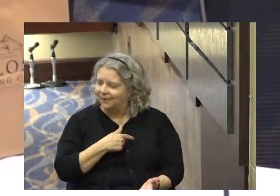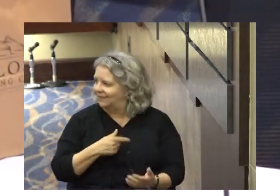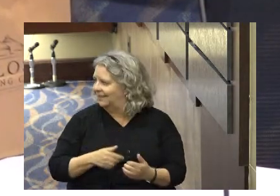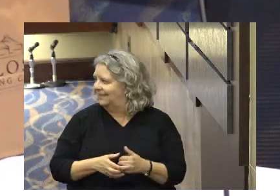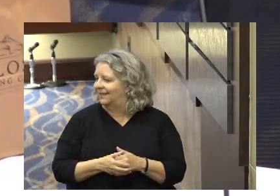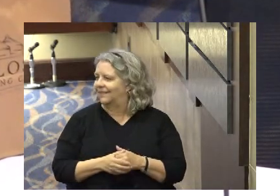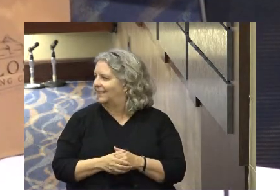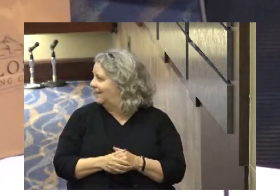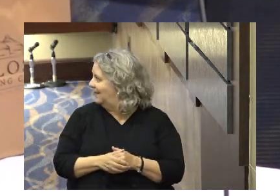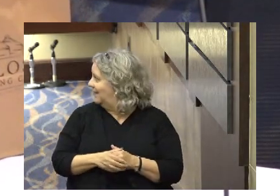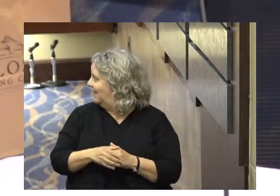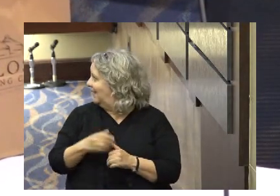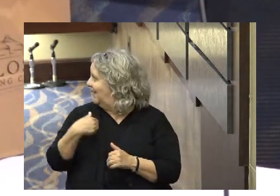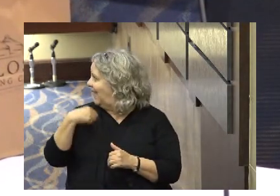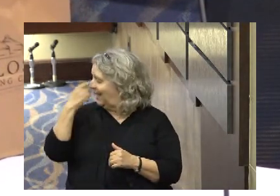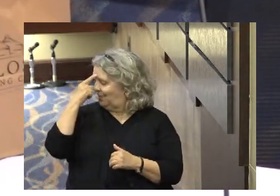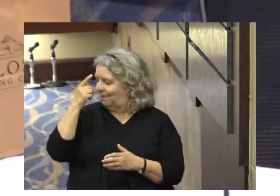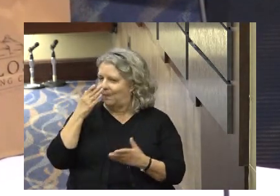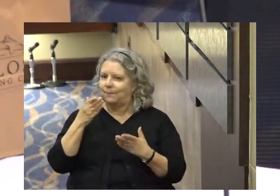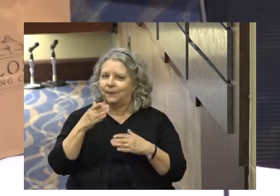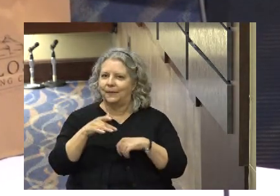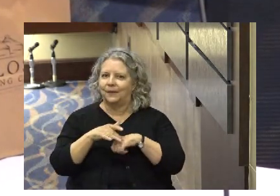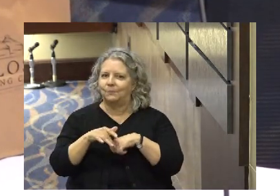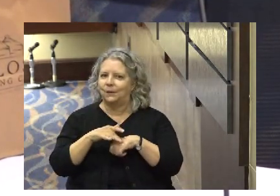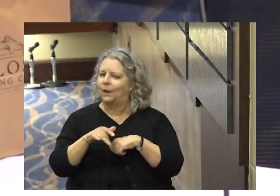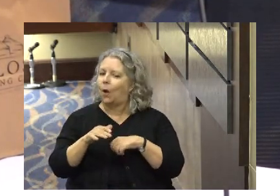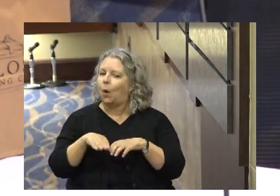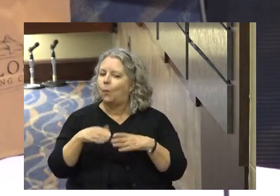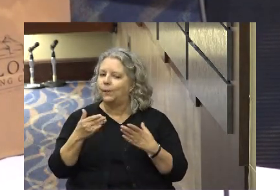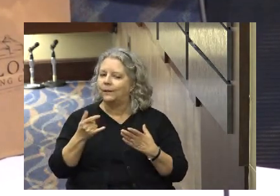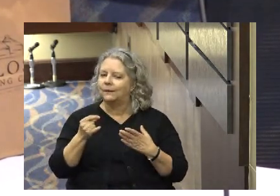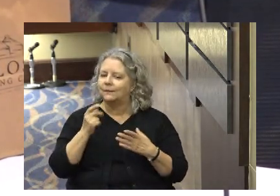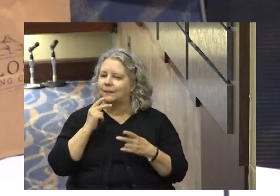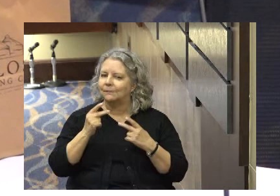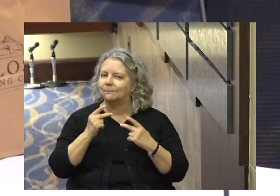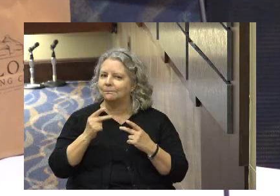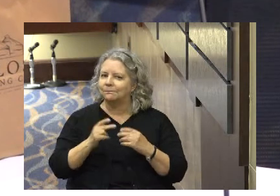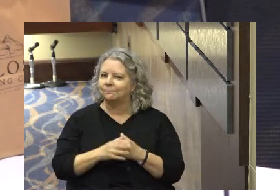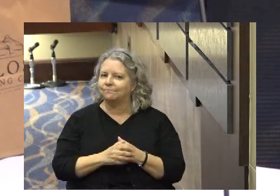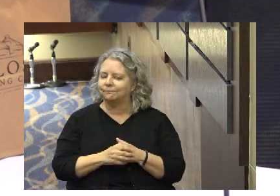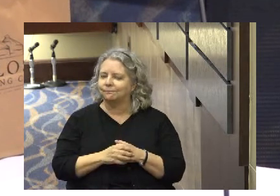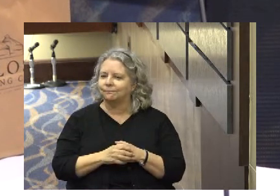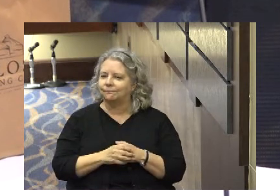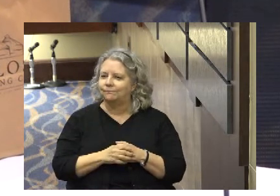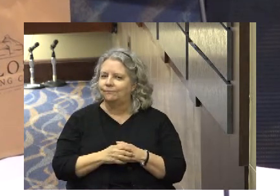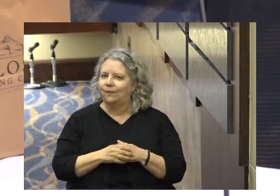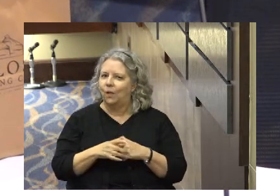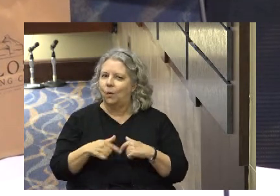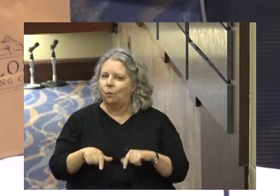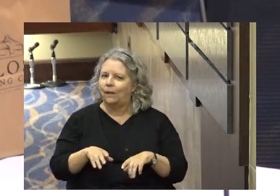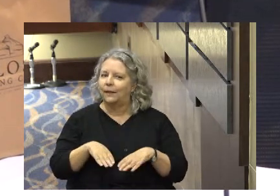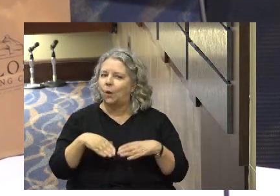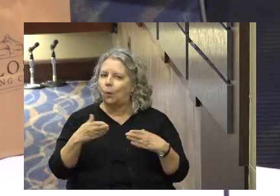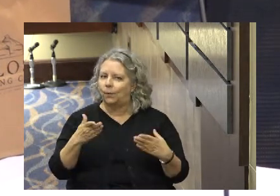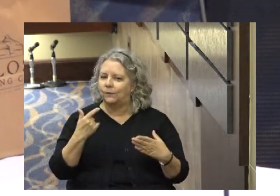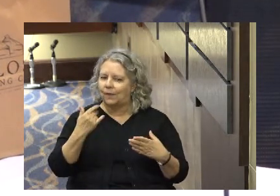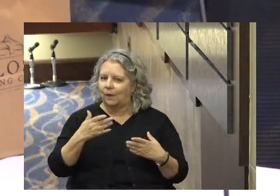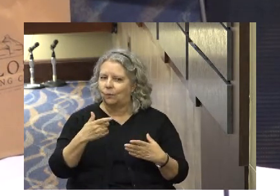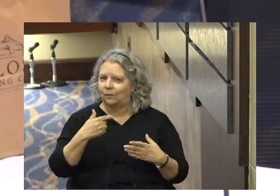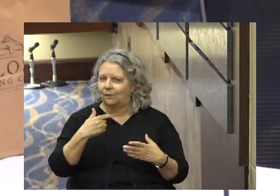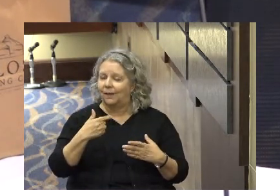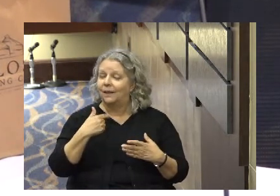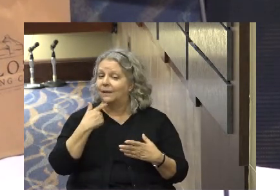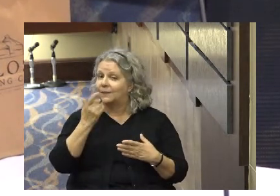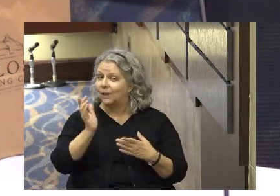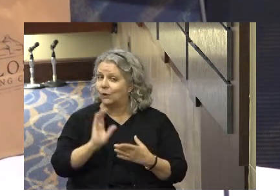it might be empty, but no. Silo. Open it up. Let's see what. See what kind we got. Yeah, So while he opens it up, I'll tell you all the story. Uh-oh. Today